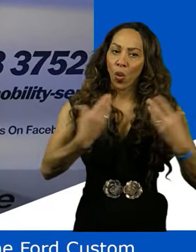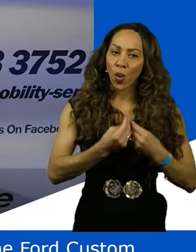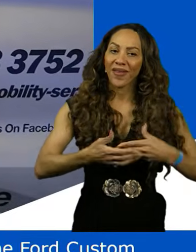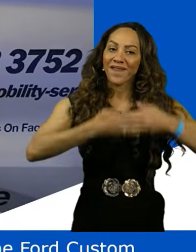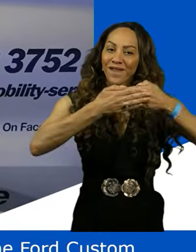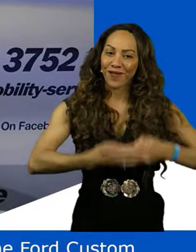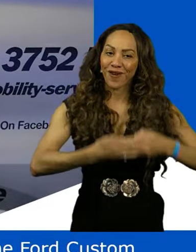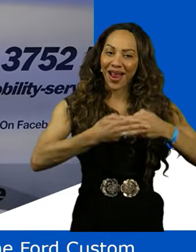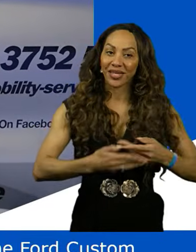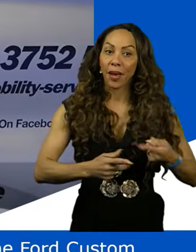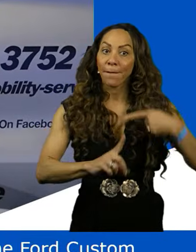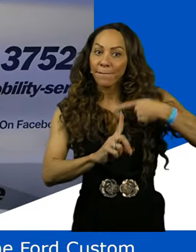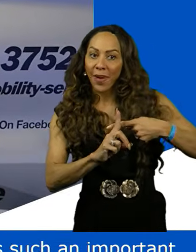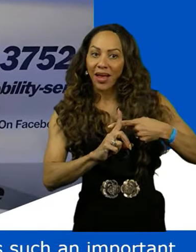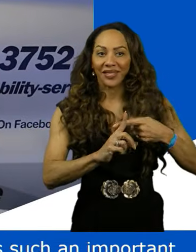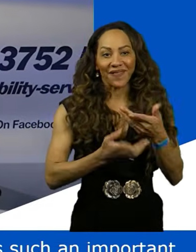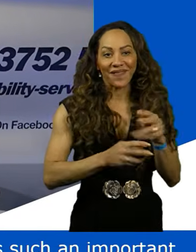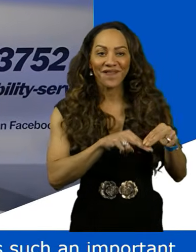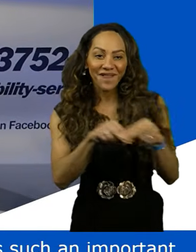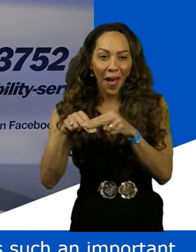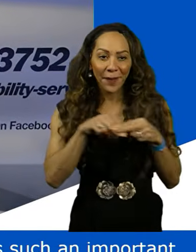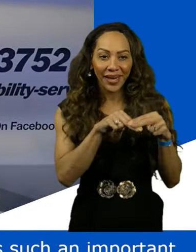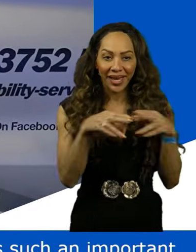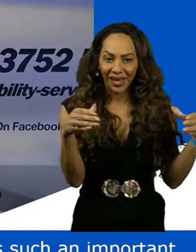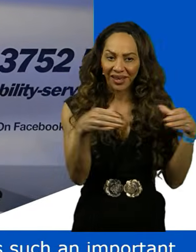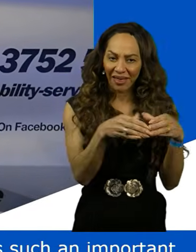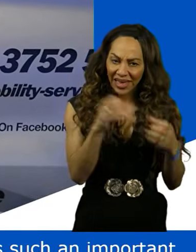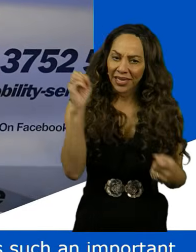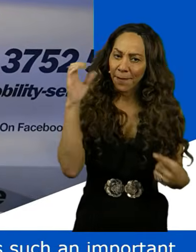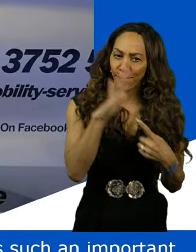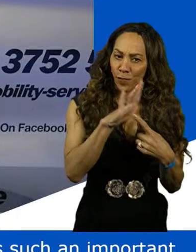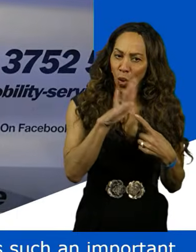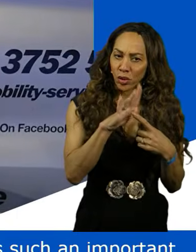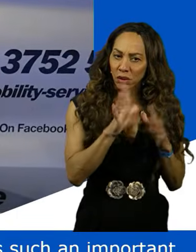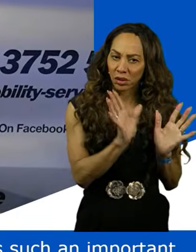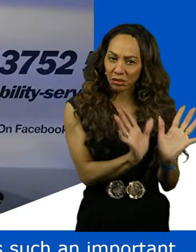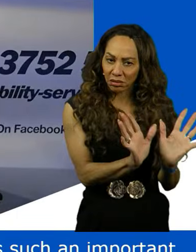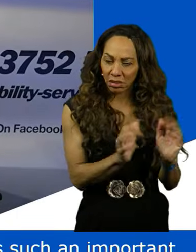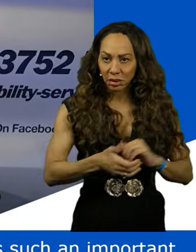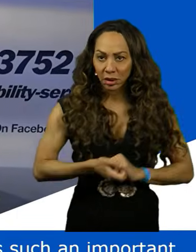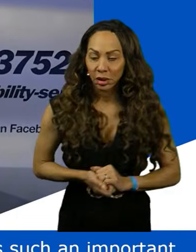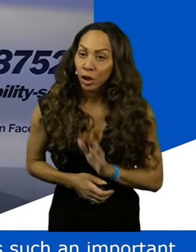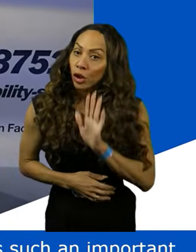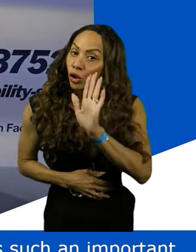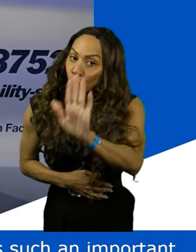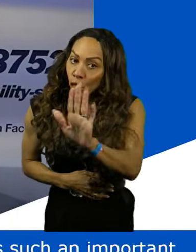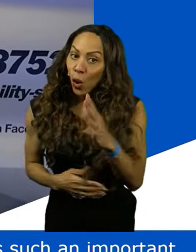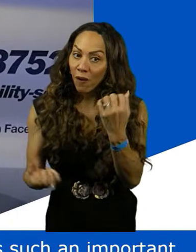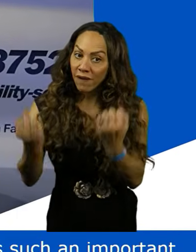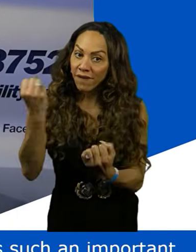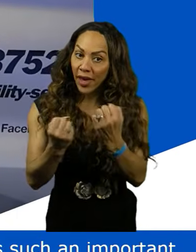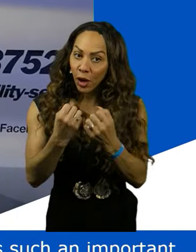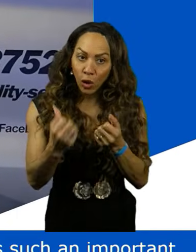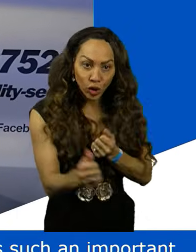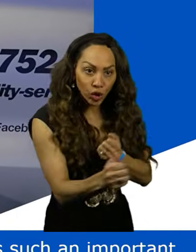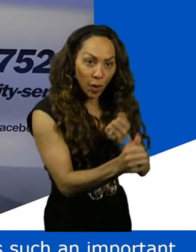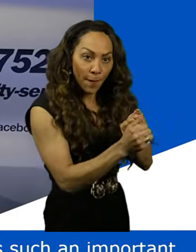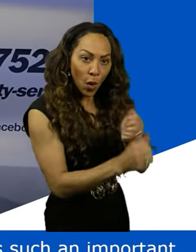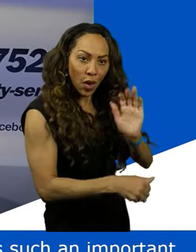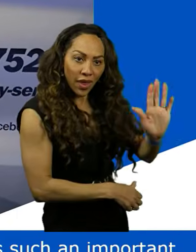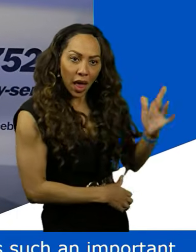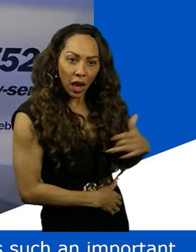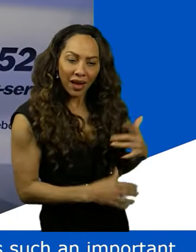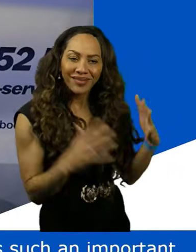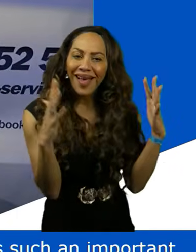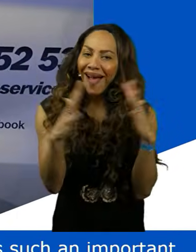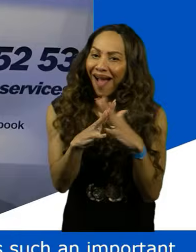life. How has your vehicle kept this in mind? How does it support that lifestyle? Okay, so inside